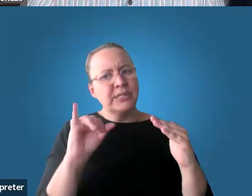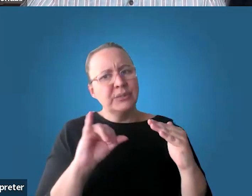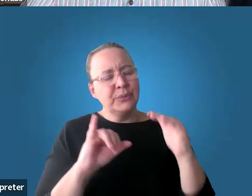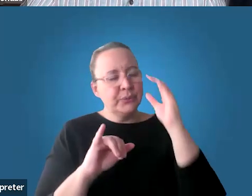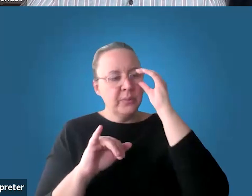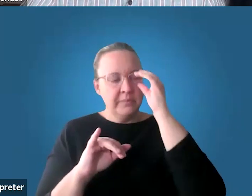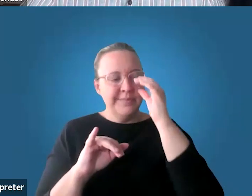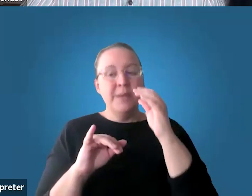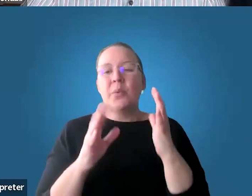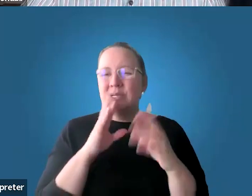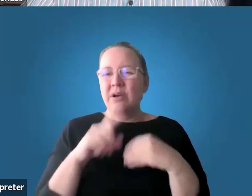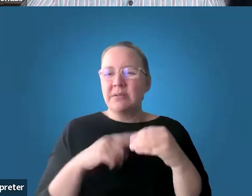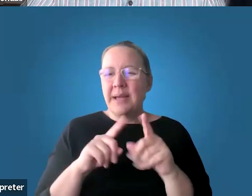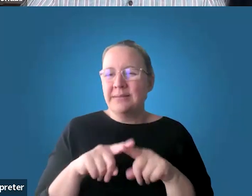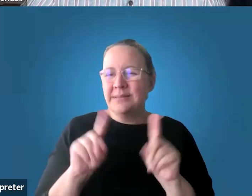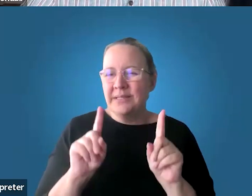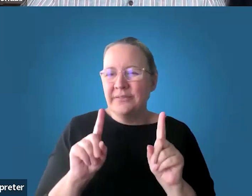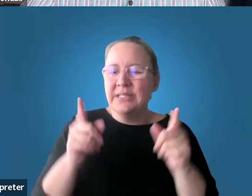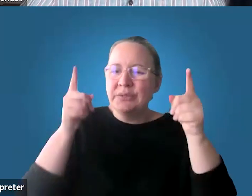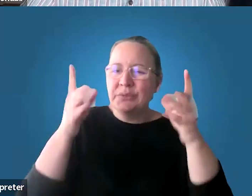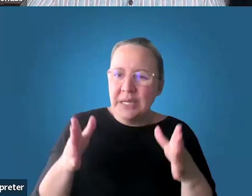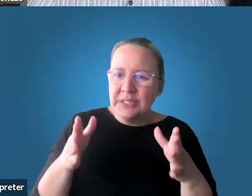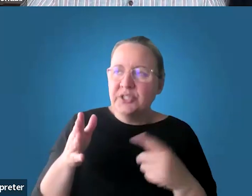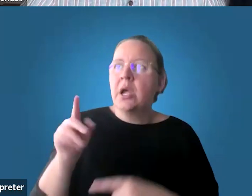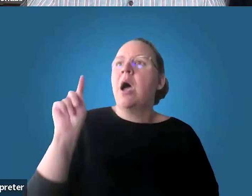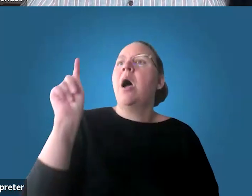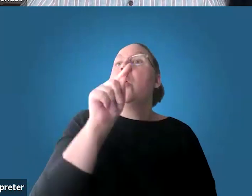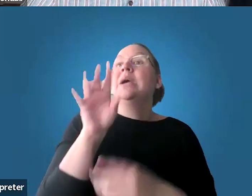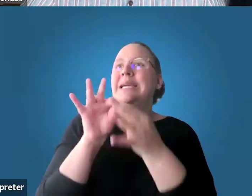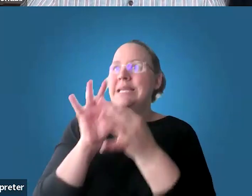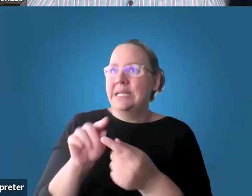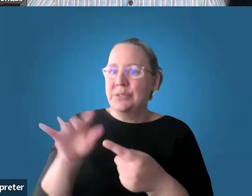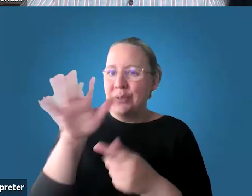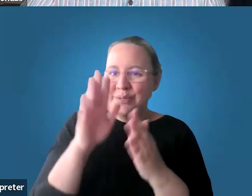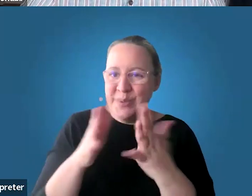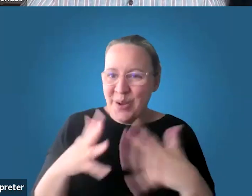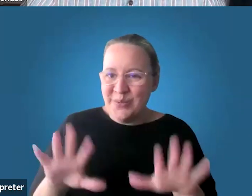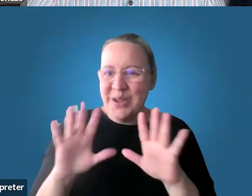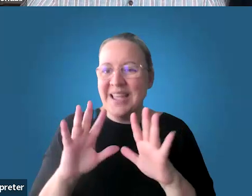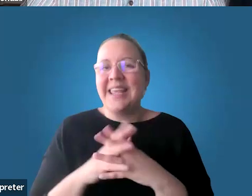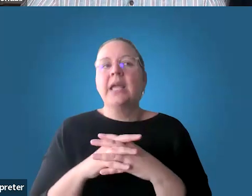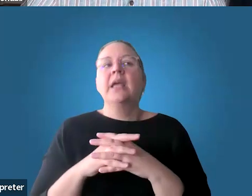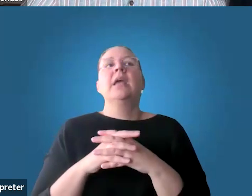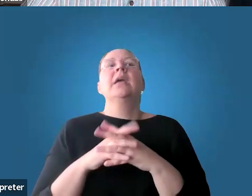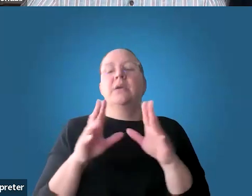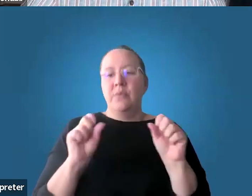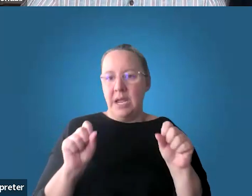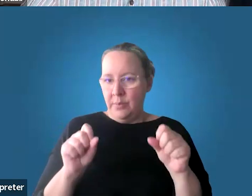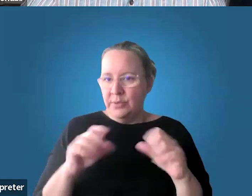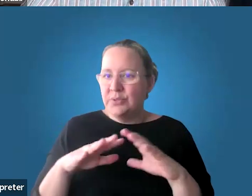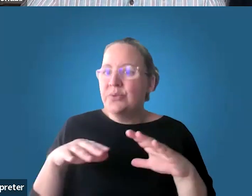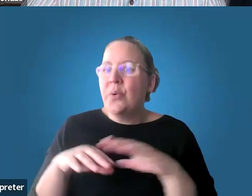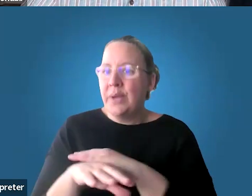awesome. Where we chose different directors who had connections to those communities in some way, and we're able to go